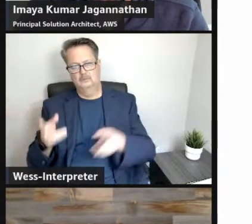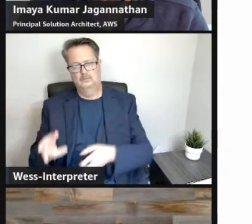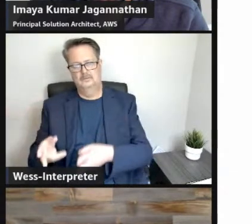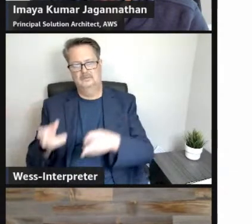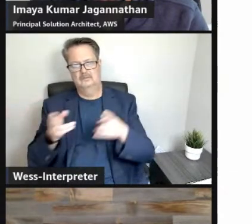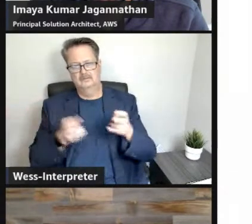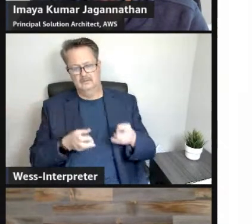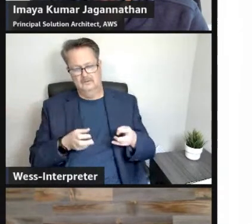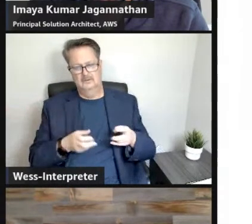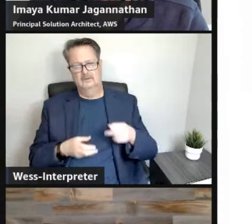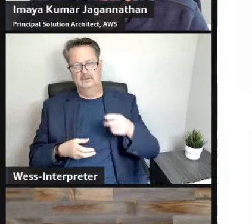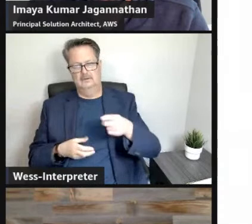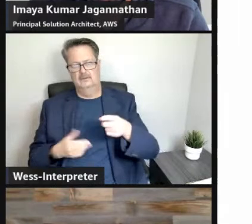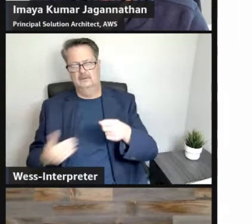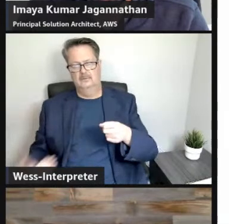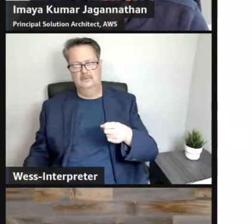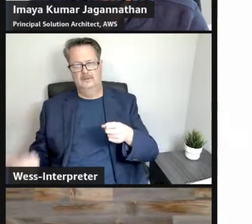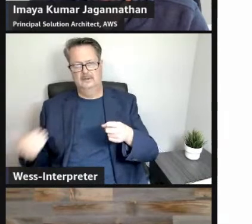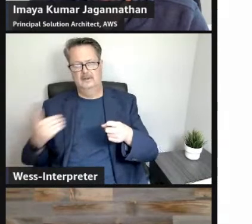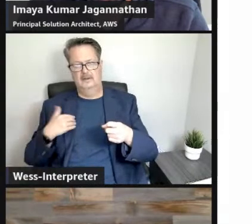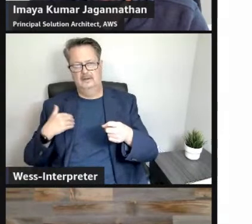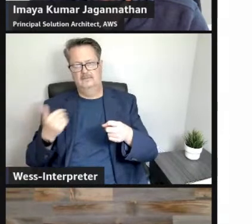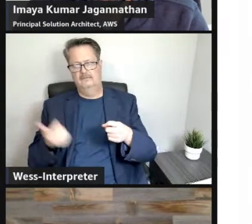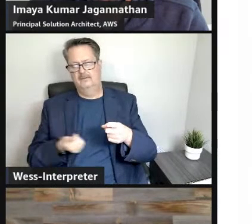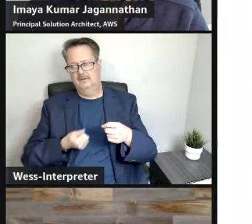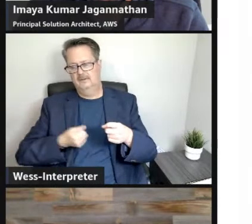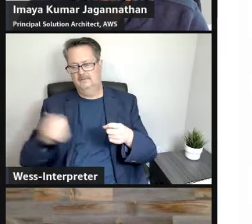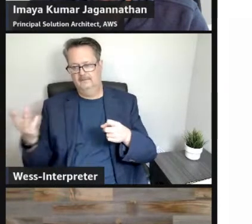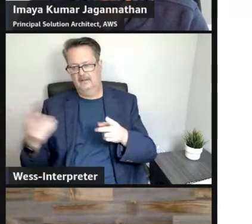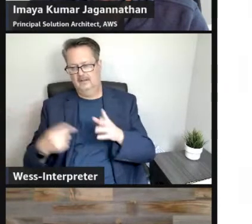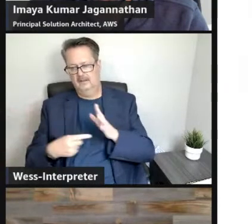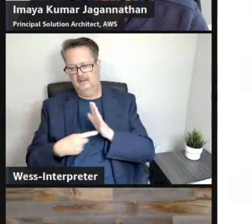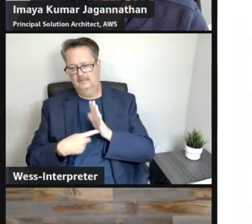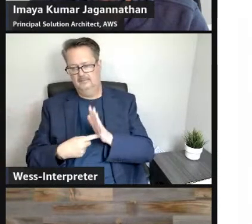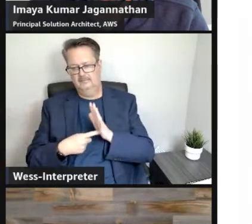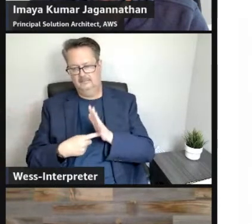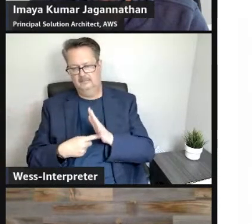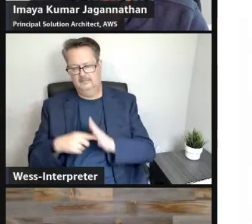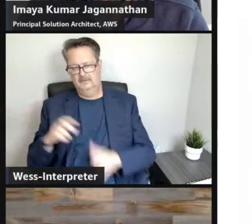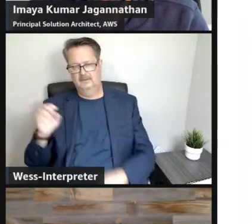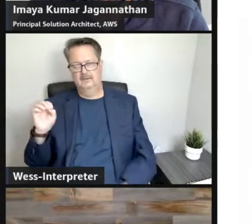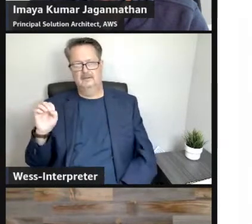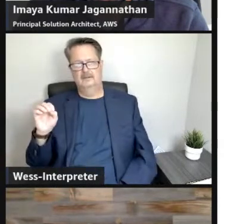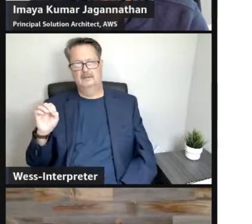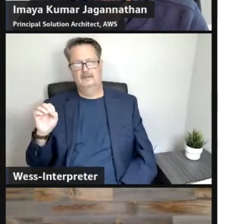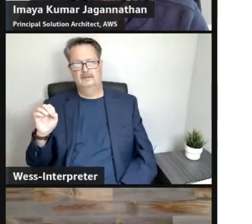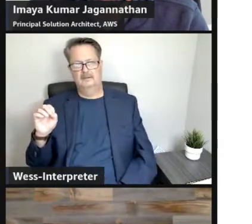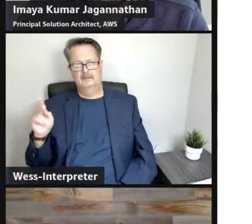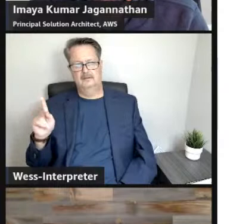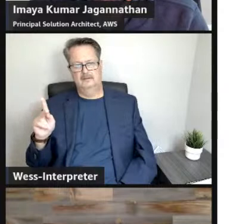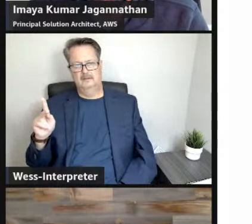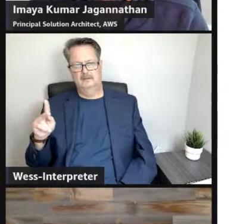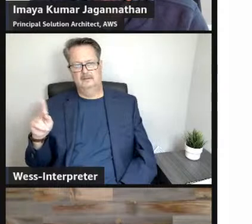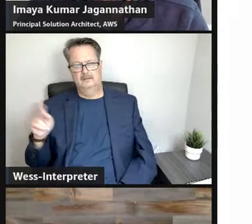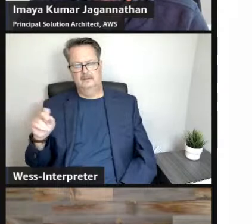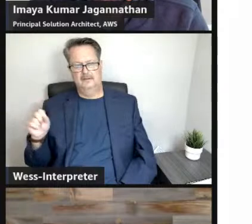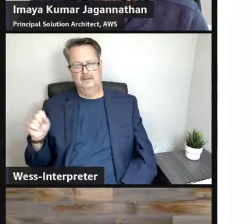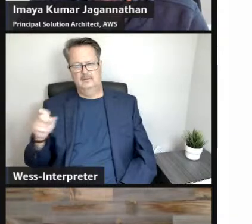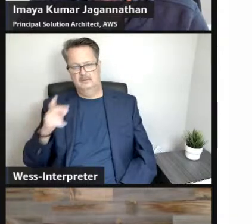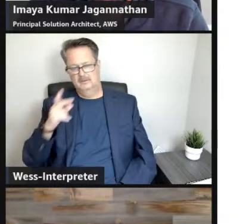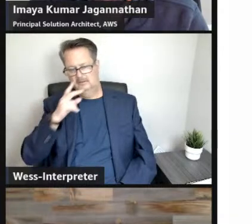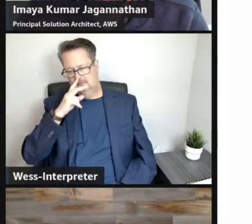We have a couple of examples, like in the EKS side. So you can see the